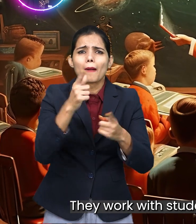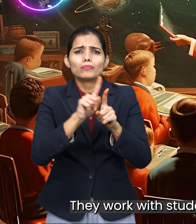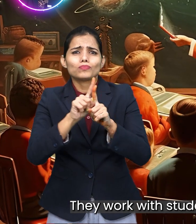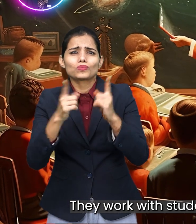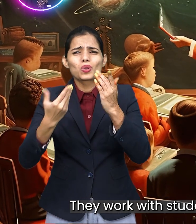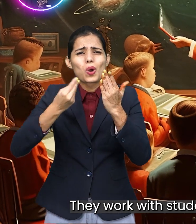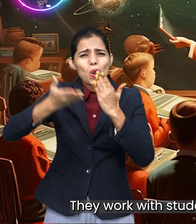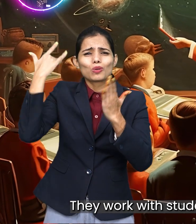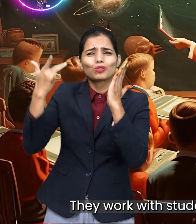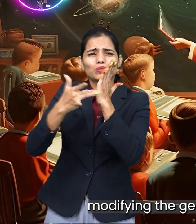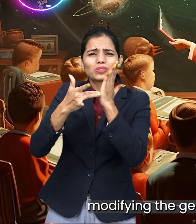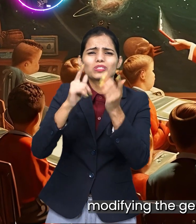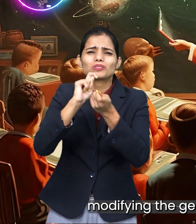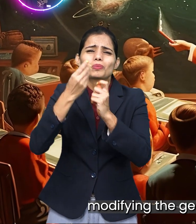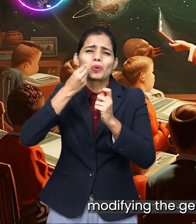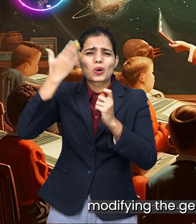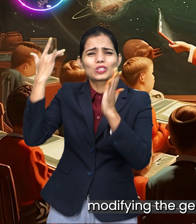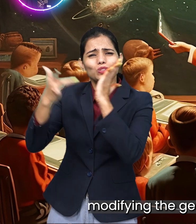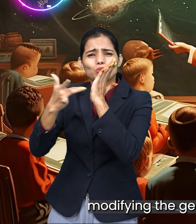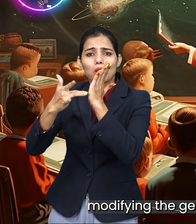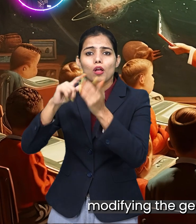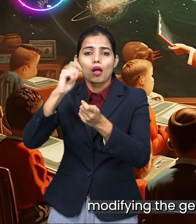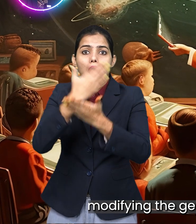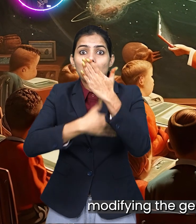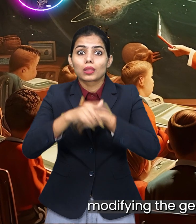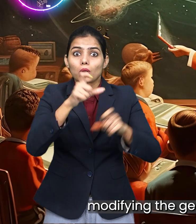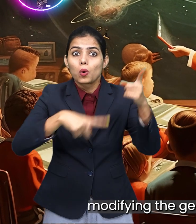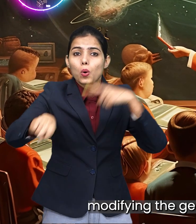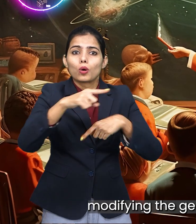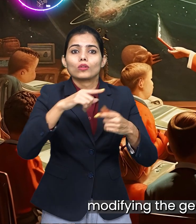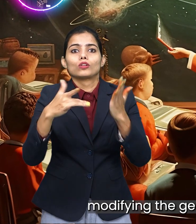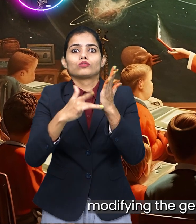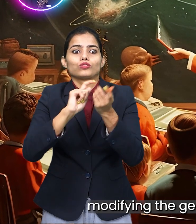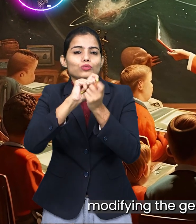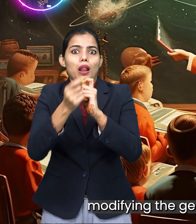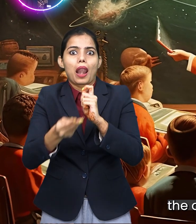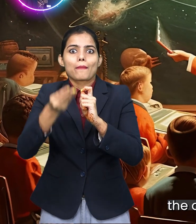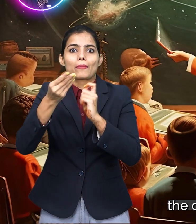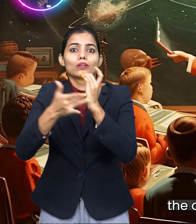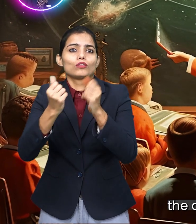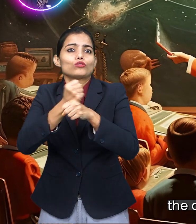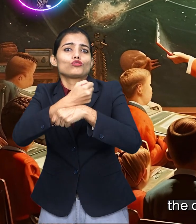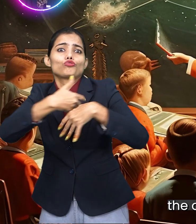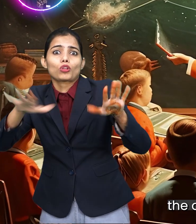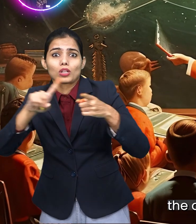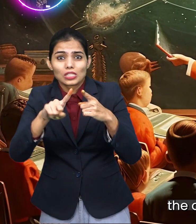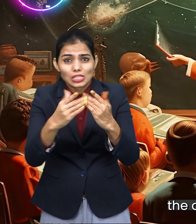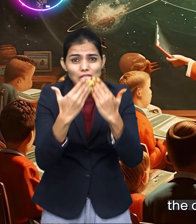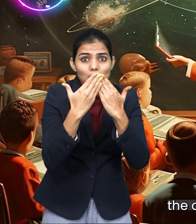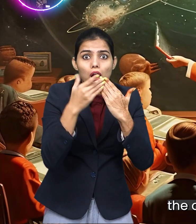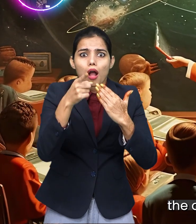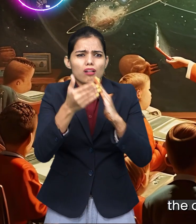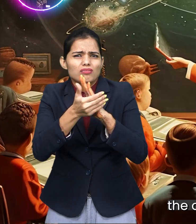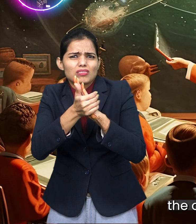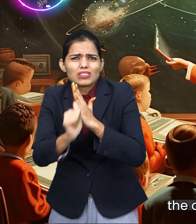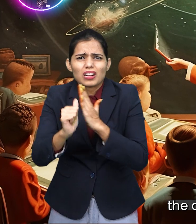moderate disabilities, modifying the general education curriculum to meet the child individual